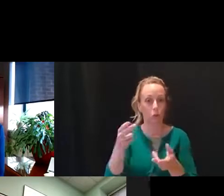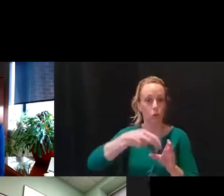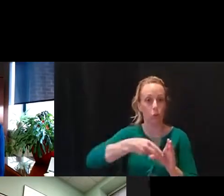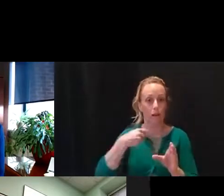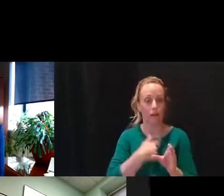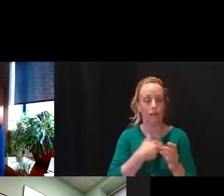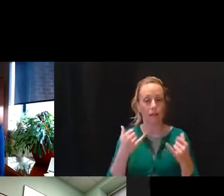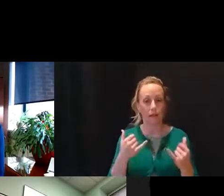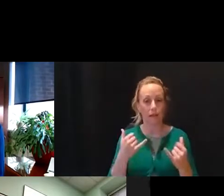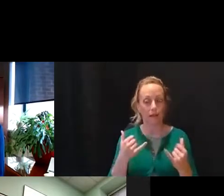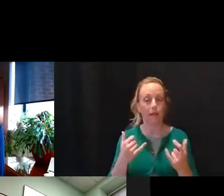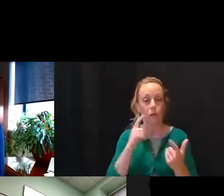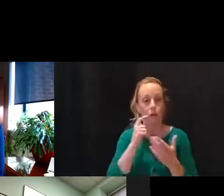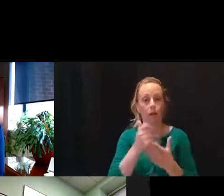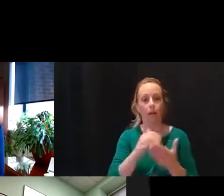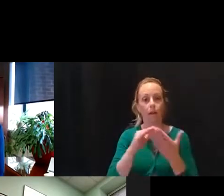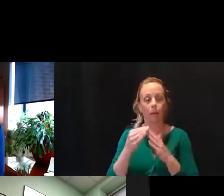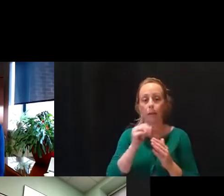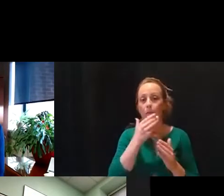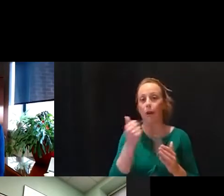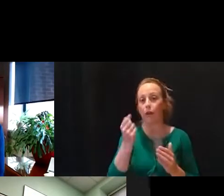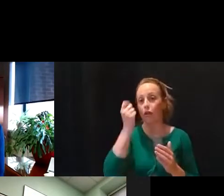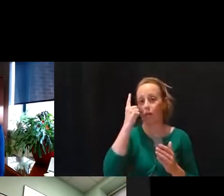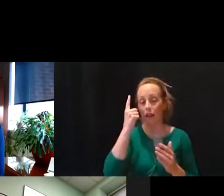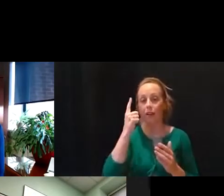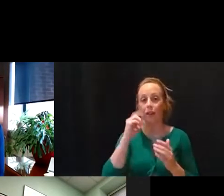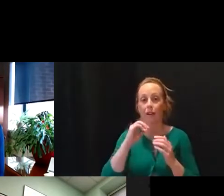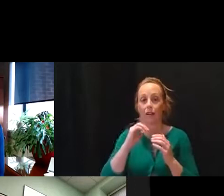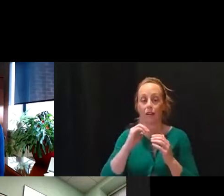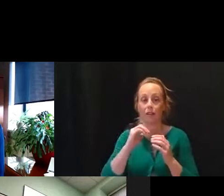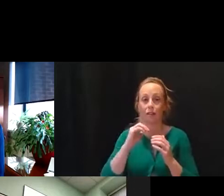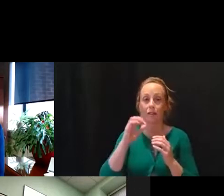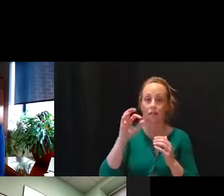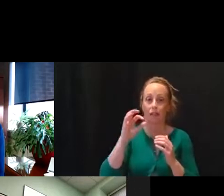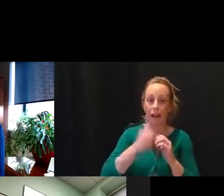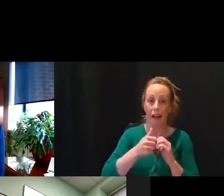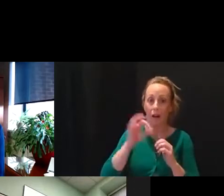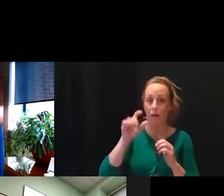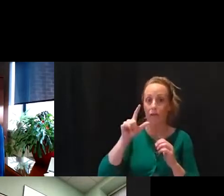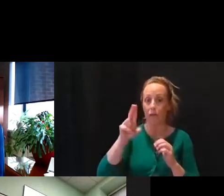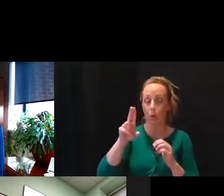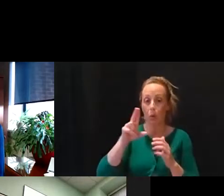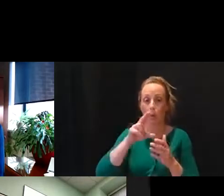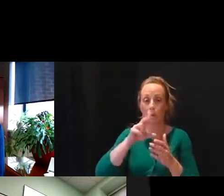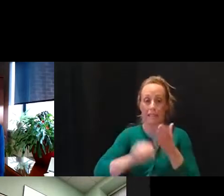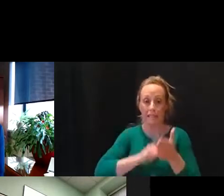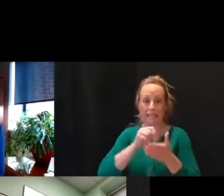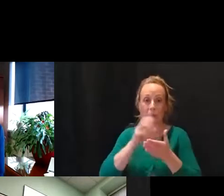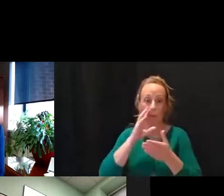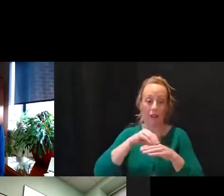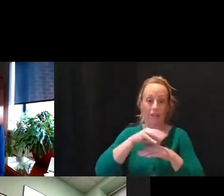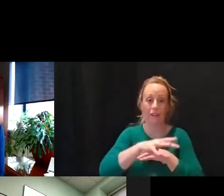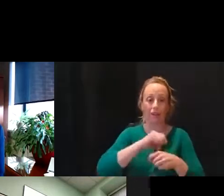to help the community better understand the magnitude of entering the influenza season while having the continued community spread